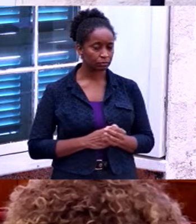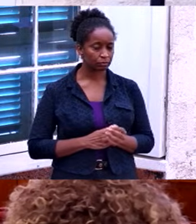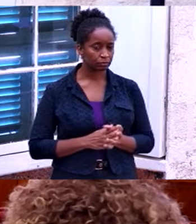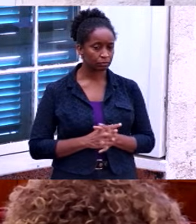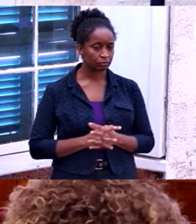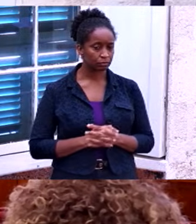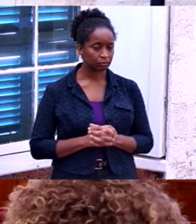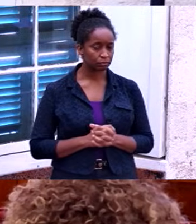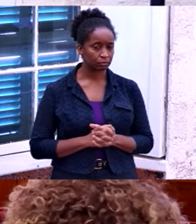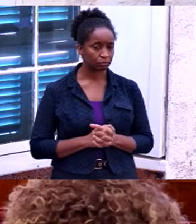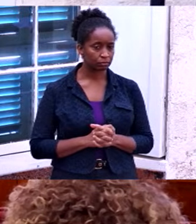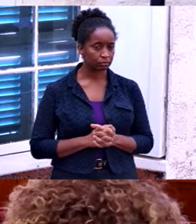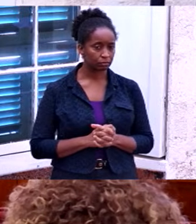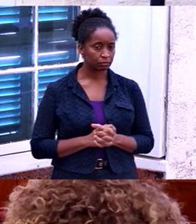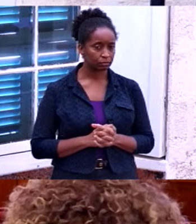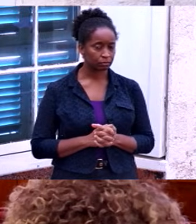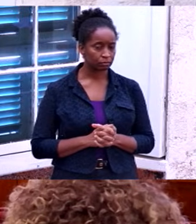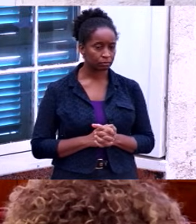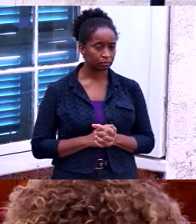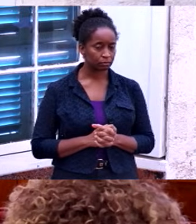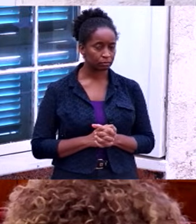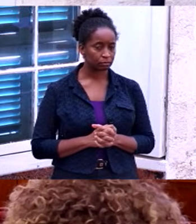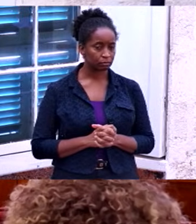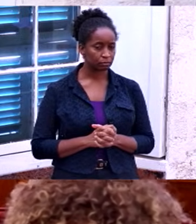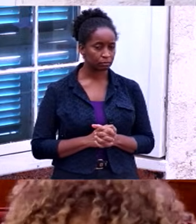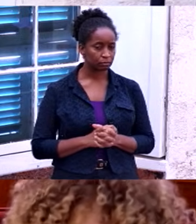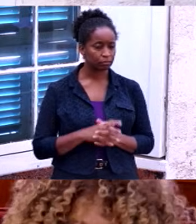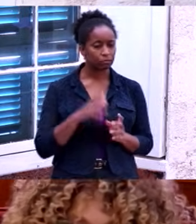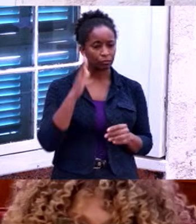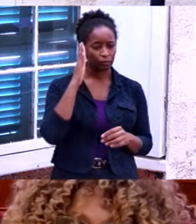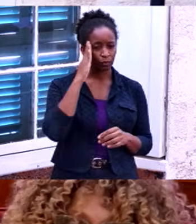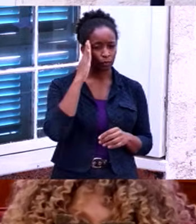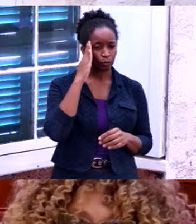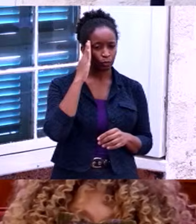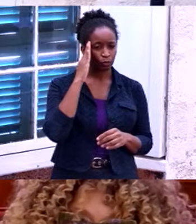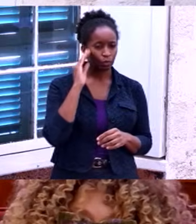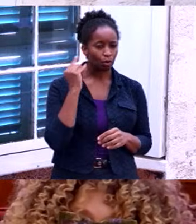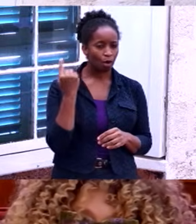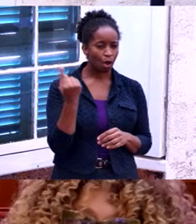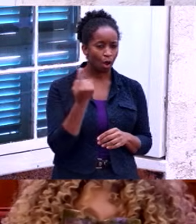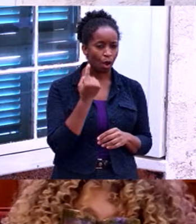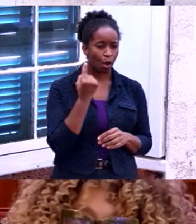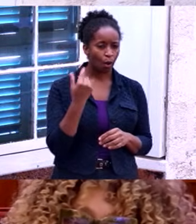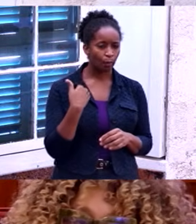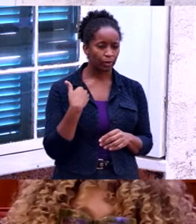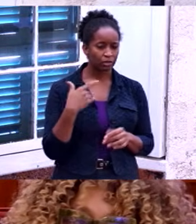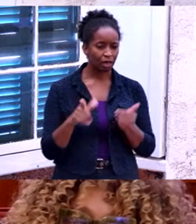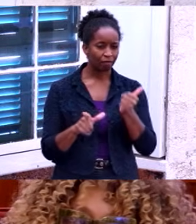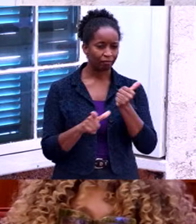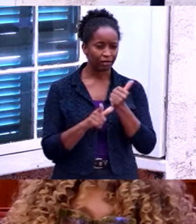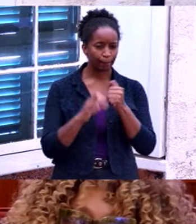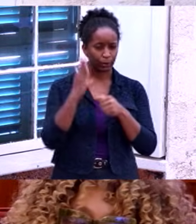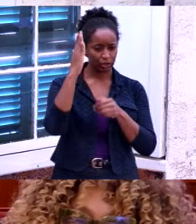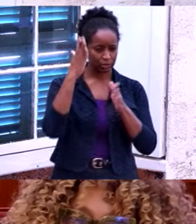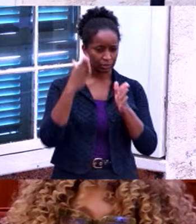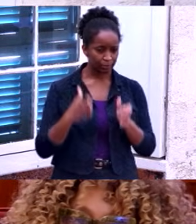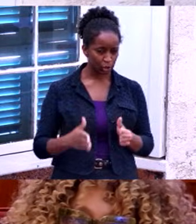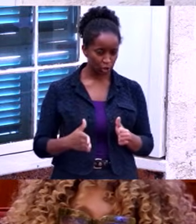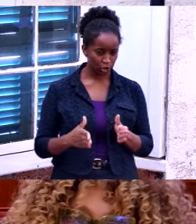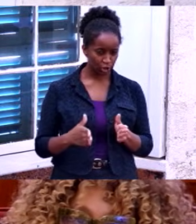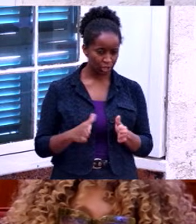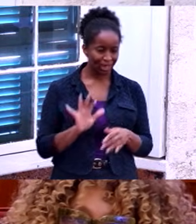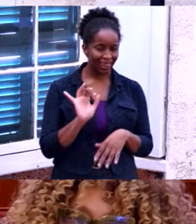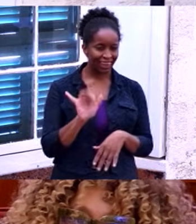there's always a deputy speaker, but the deputy speaker will have to come from a member of the House,